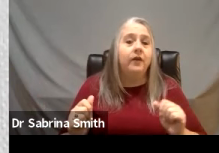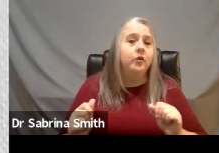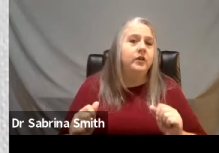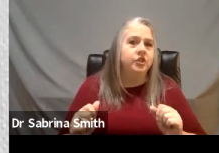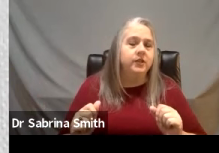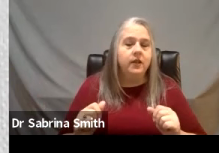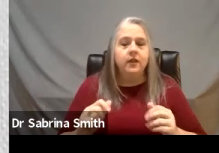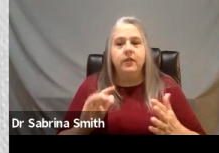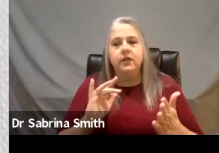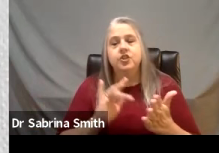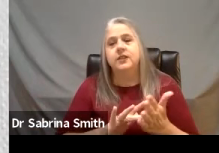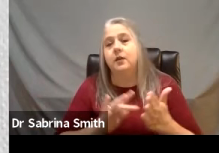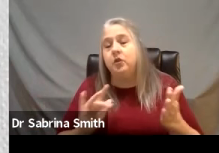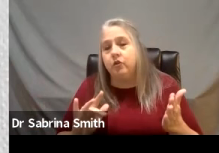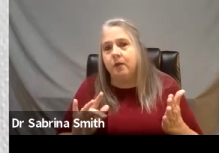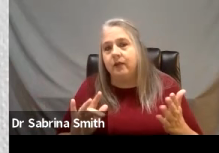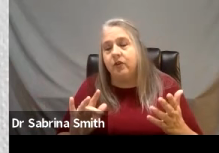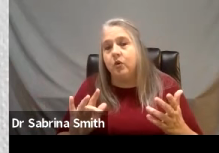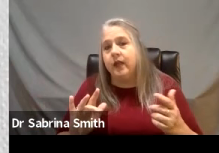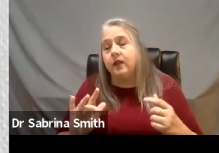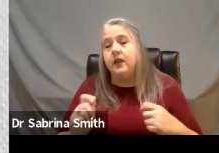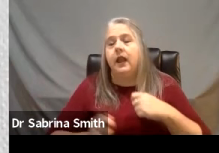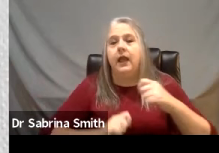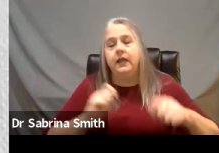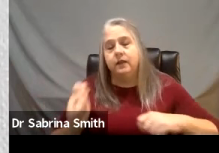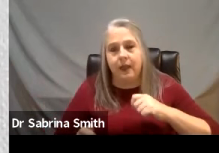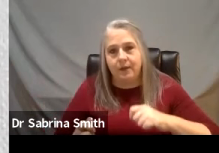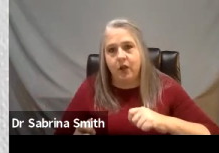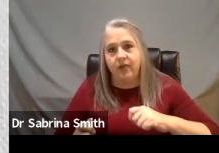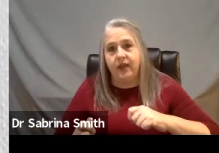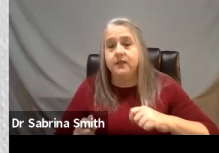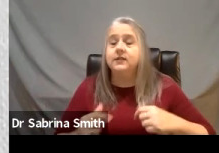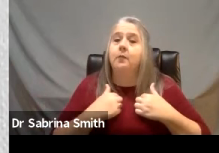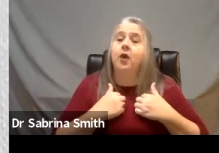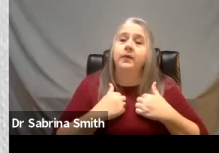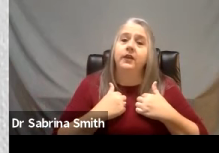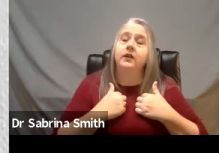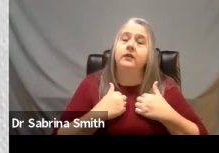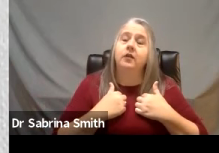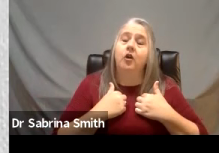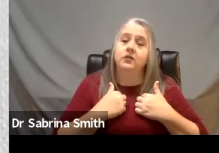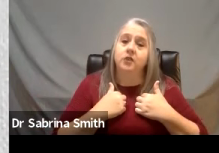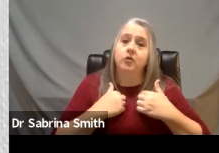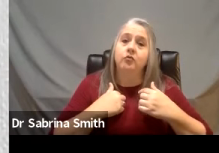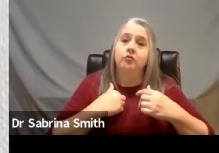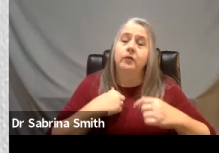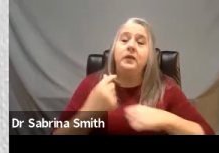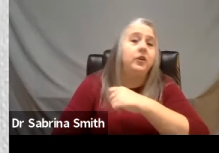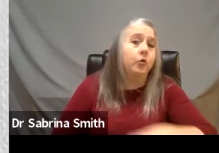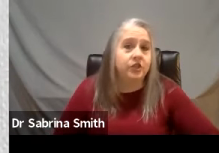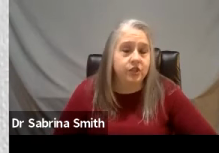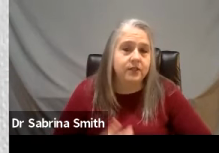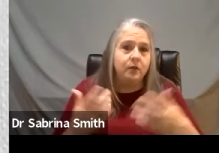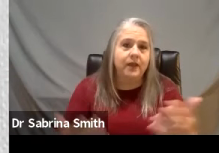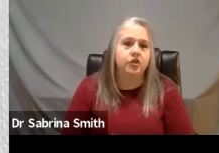do have a question, then just unmute your mic real quick and let me know what that is. I'm probably going to also repeat